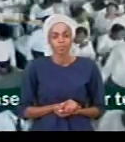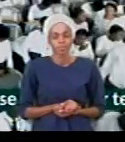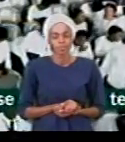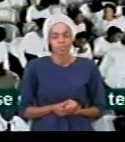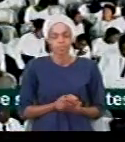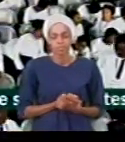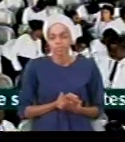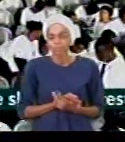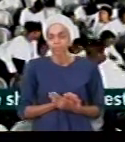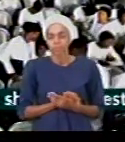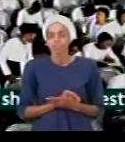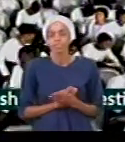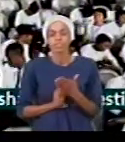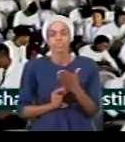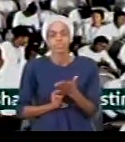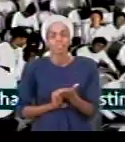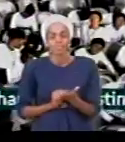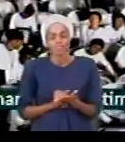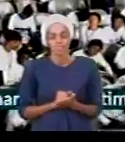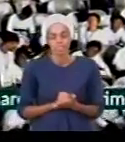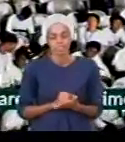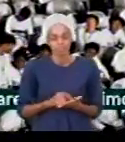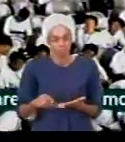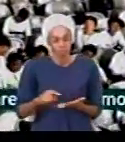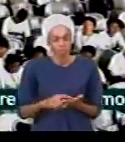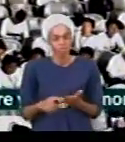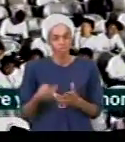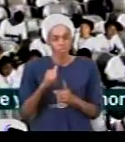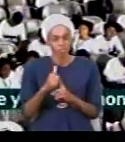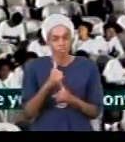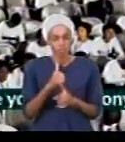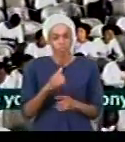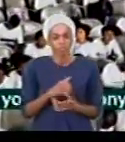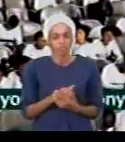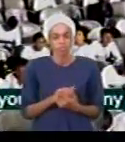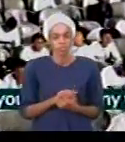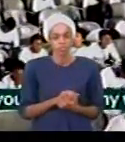Can we have a shout hallelujah over there?